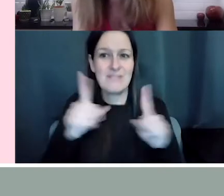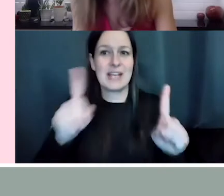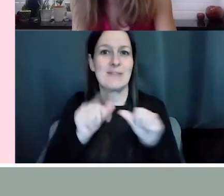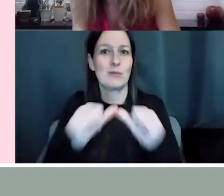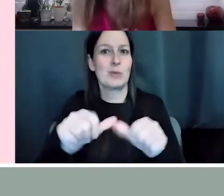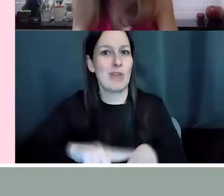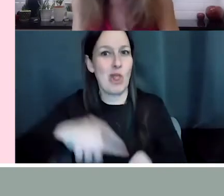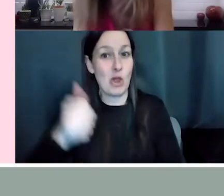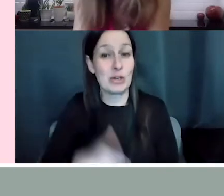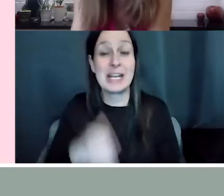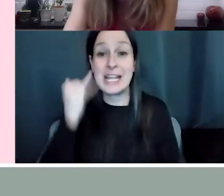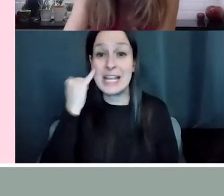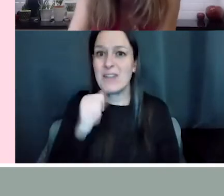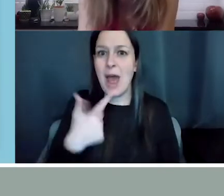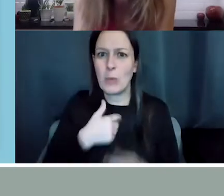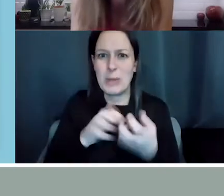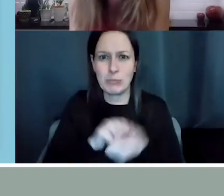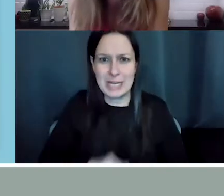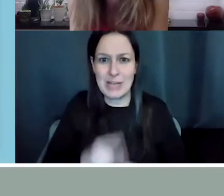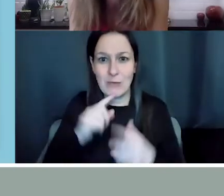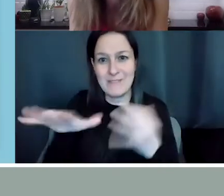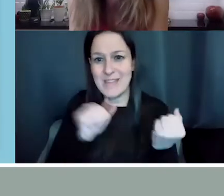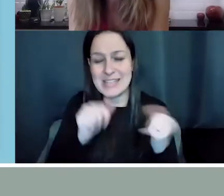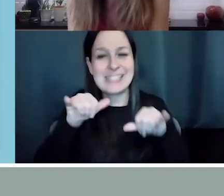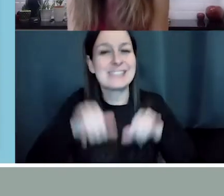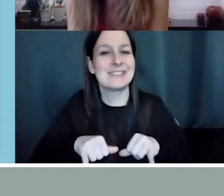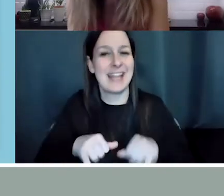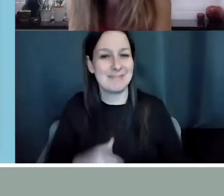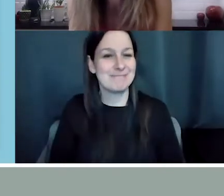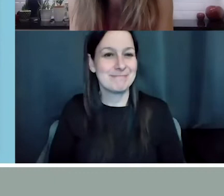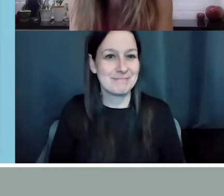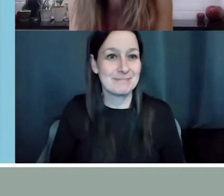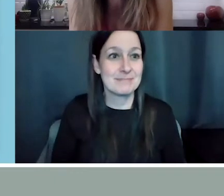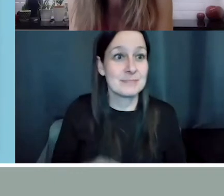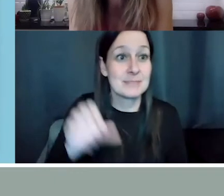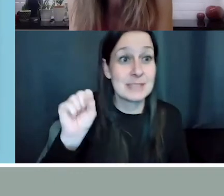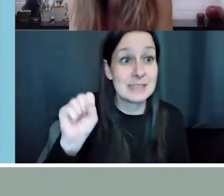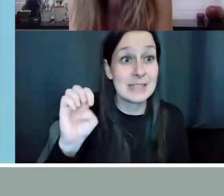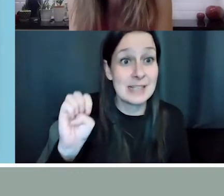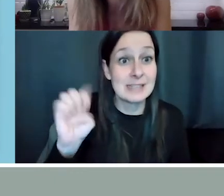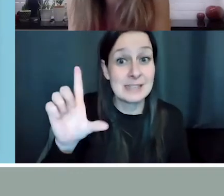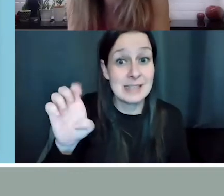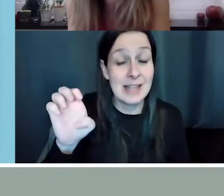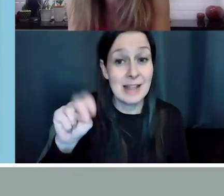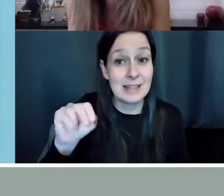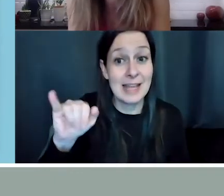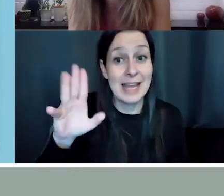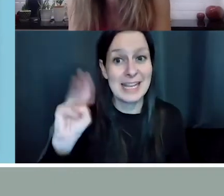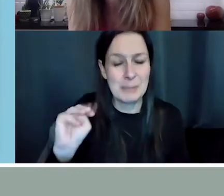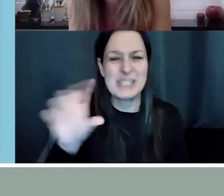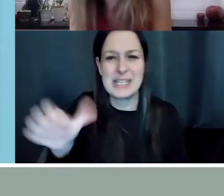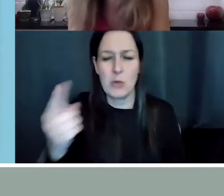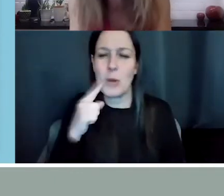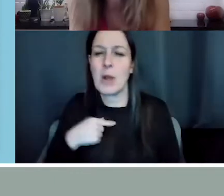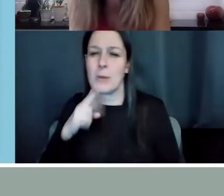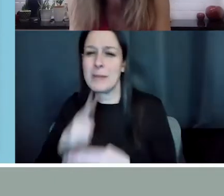longer. Otherwise, we break it down really quickly and it doesn't stay as potent. Selenium is another one. And I only have like one other I want to